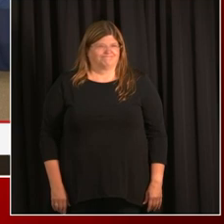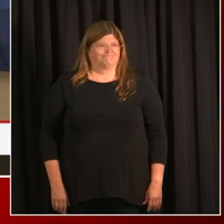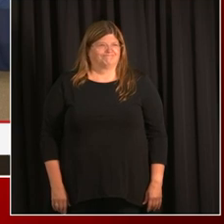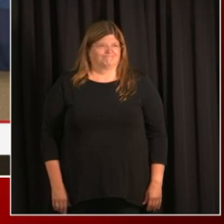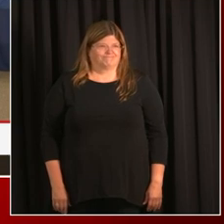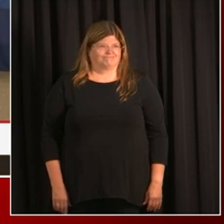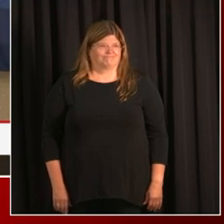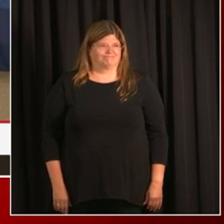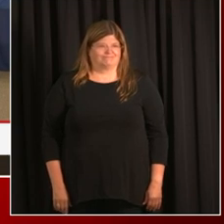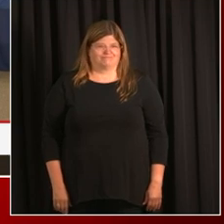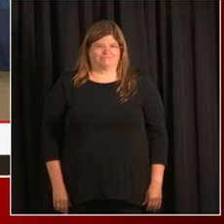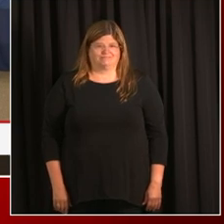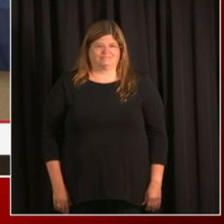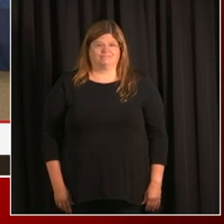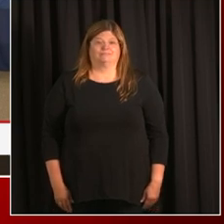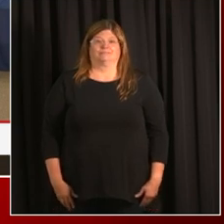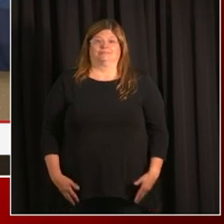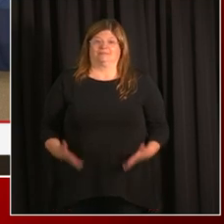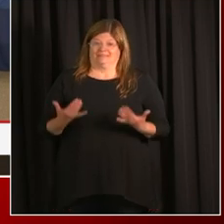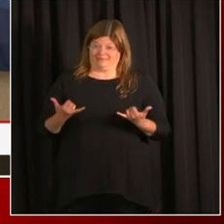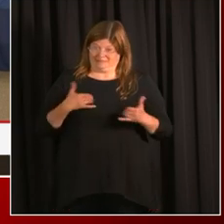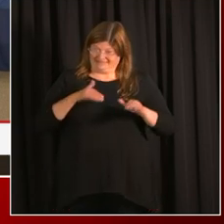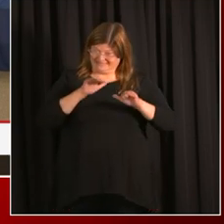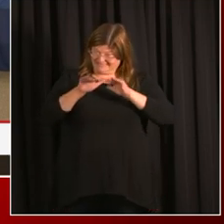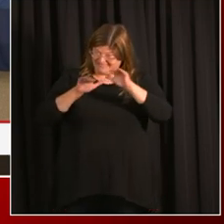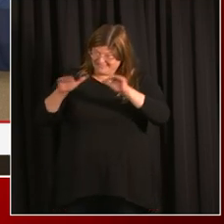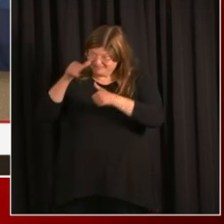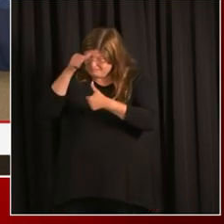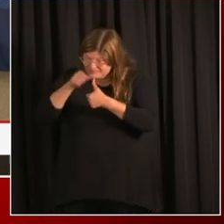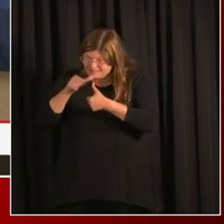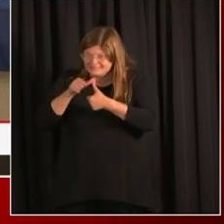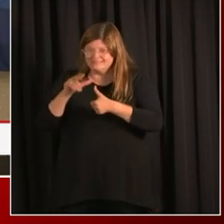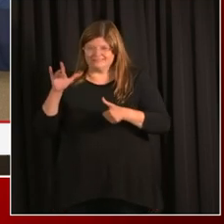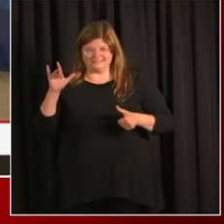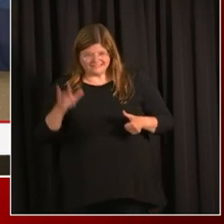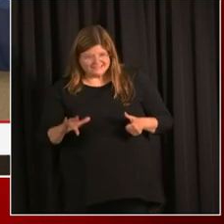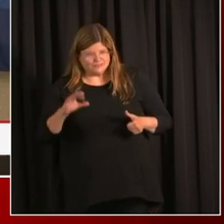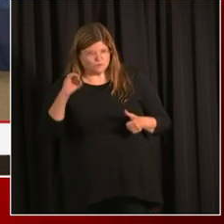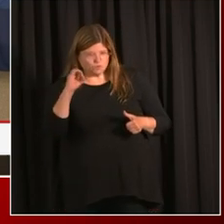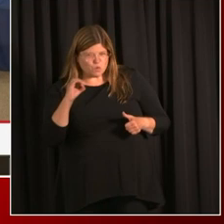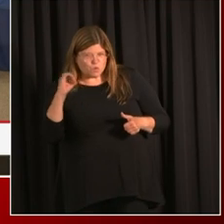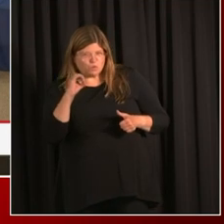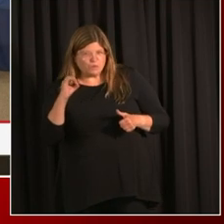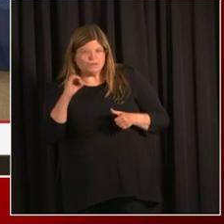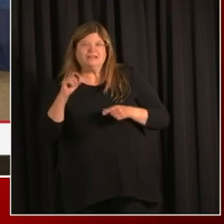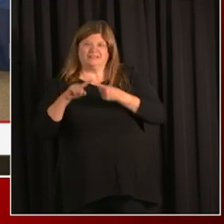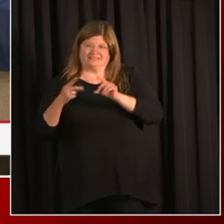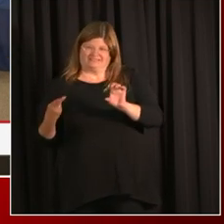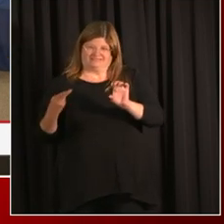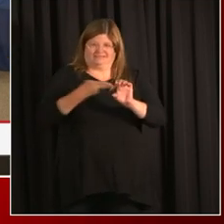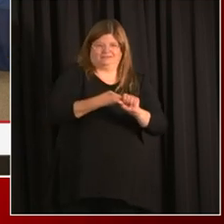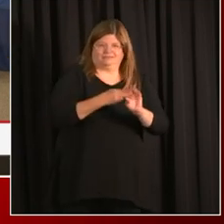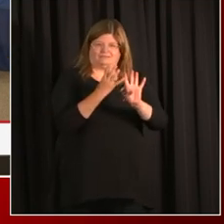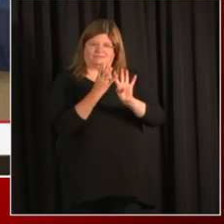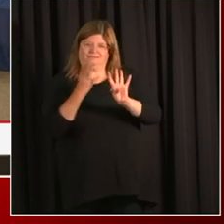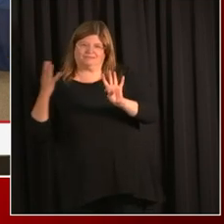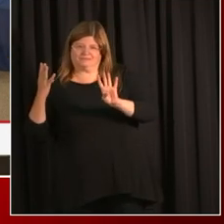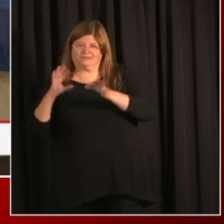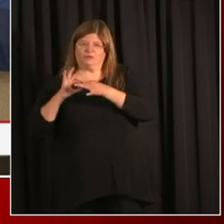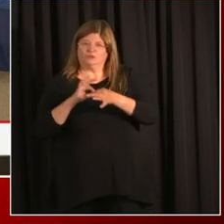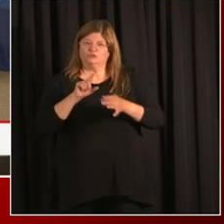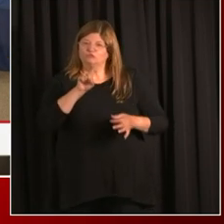All right. And just want to remind everyone, you can press 0 now to be entered into our question queue. Or if you have any questions related